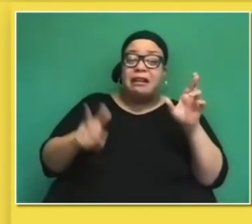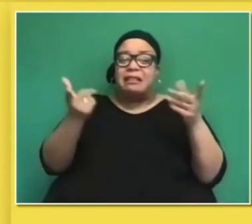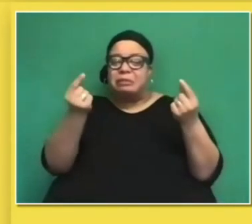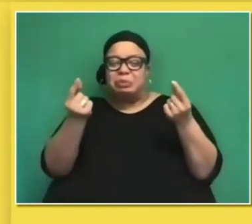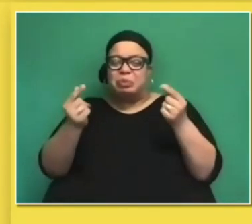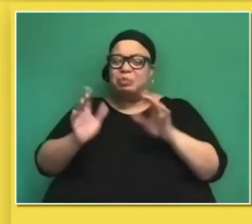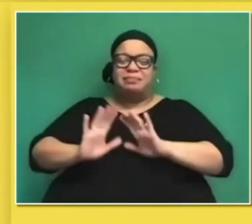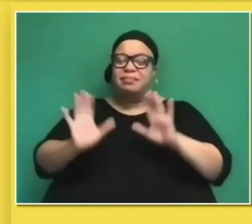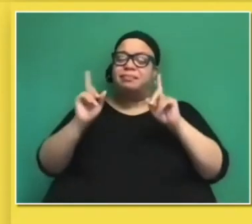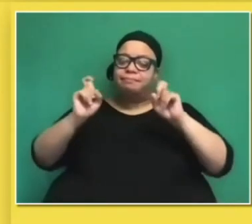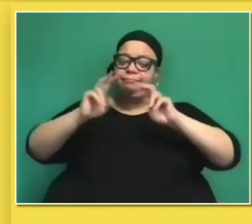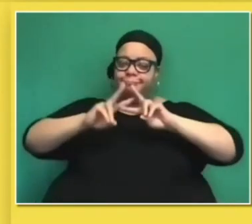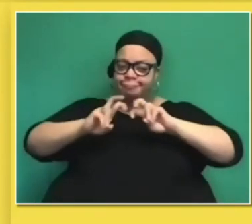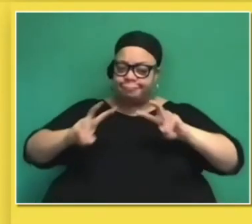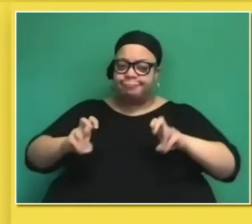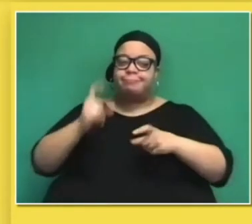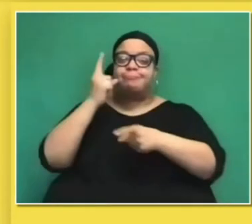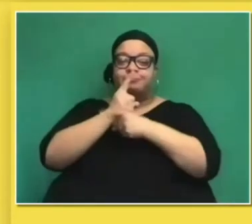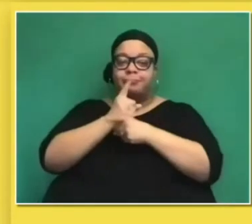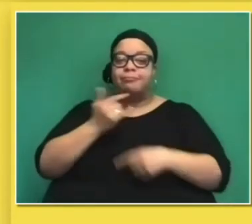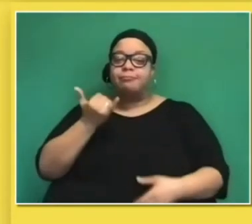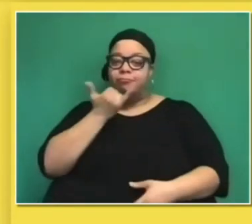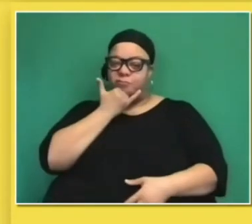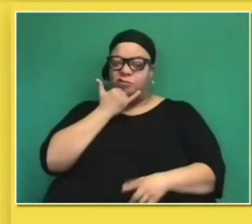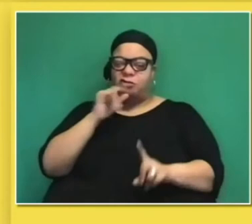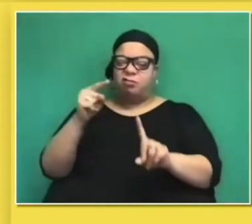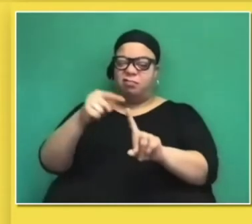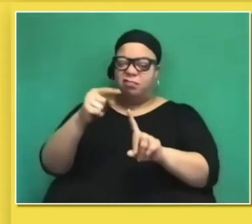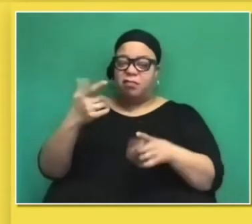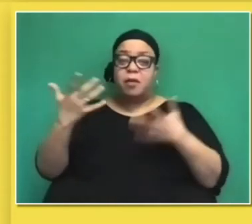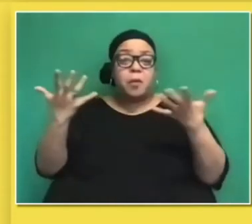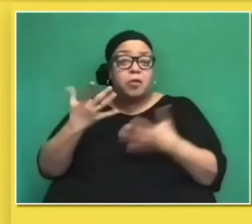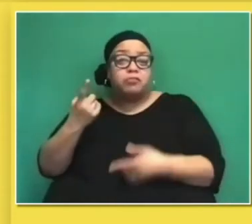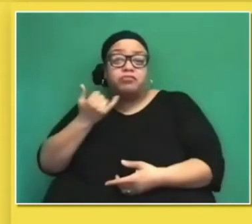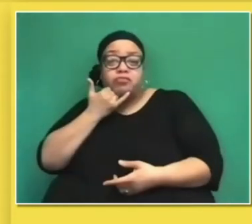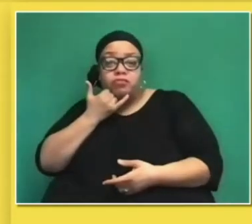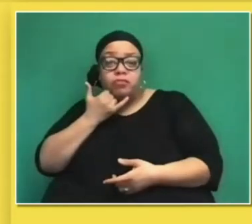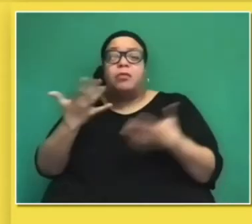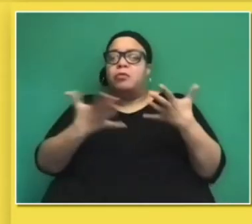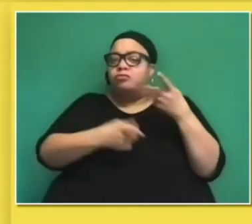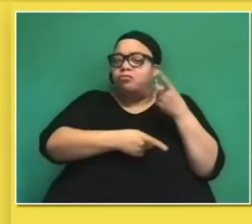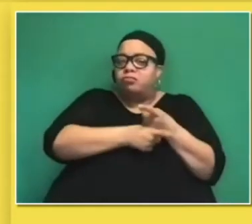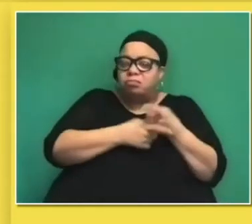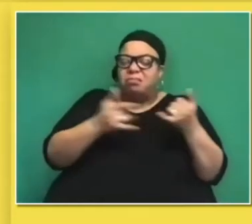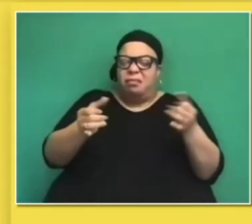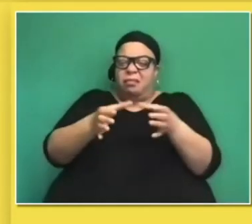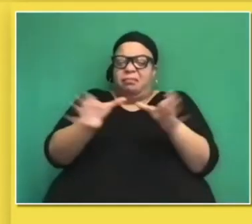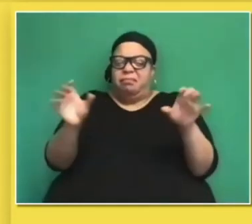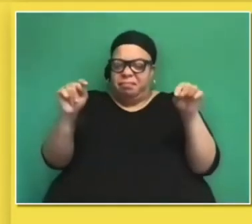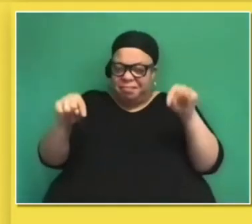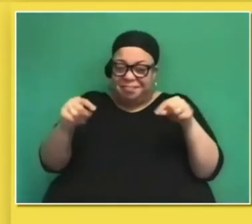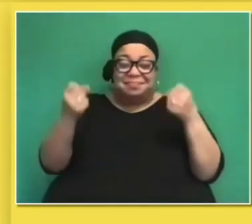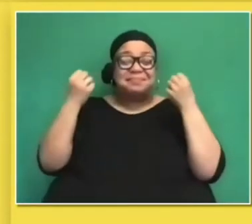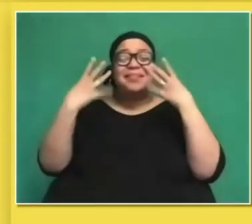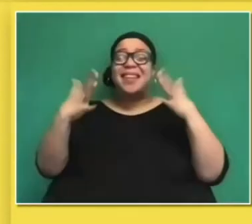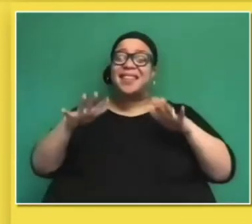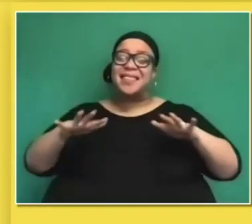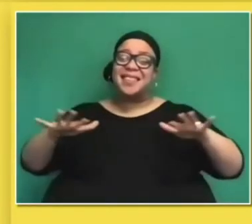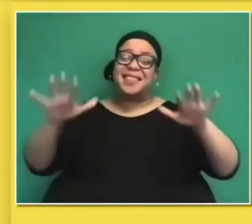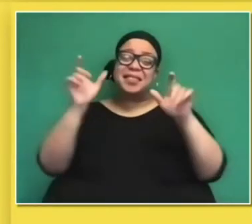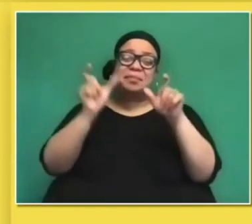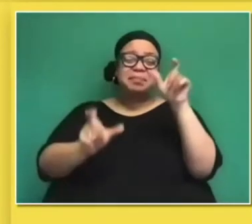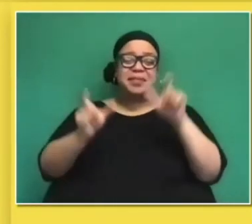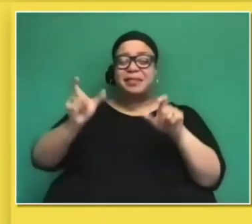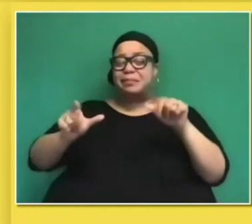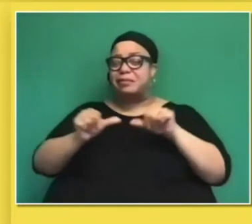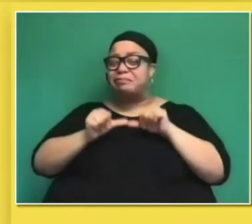richest nation of the world continue to struggle with the ends meet, 140 million and growing. And addressing that is the